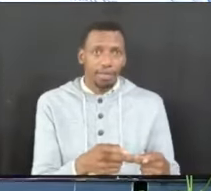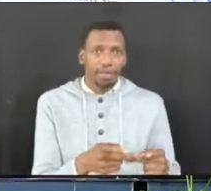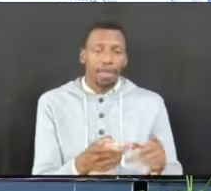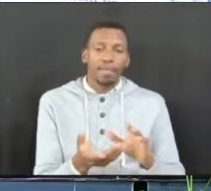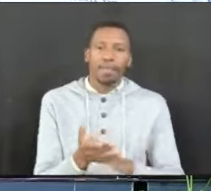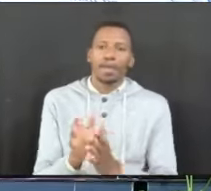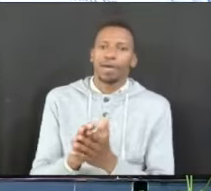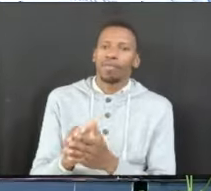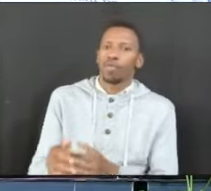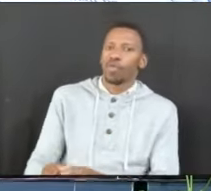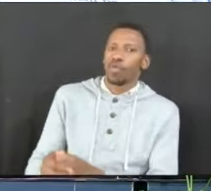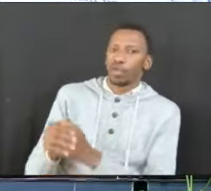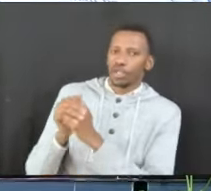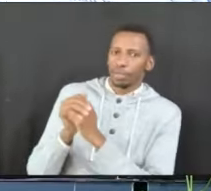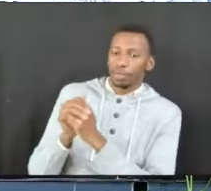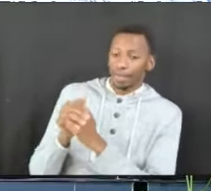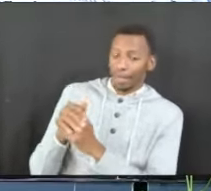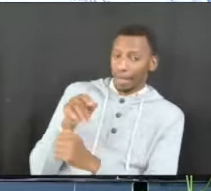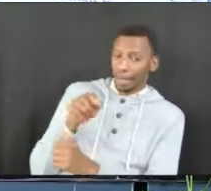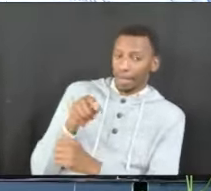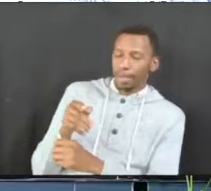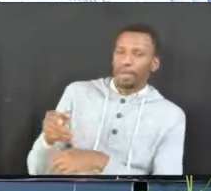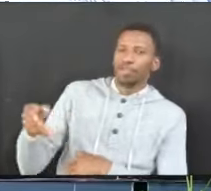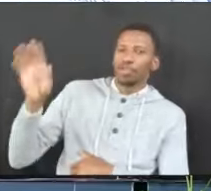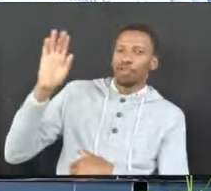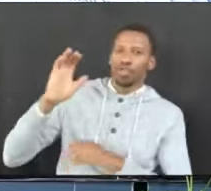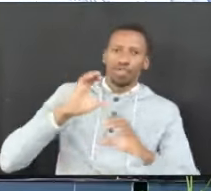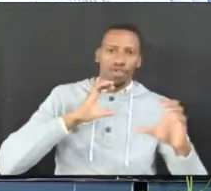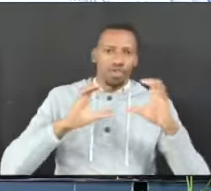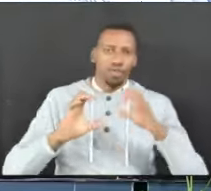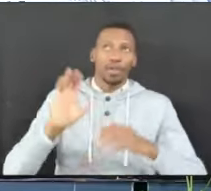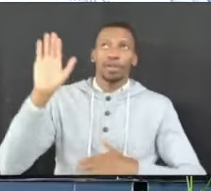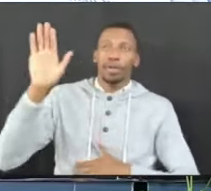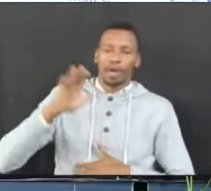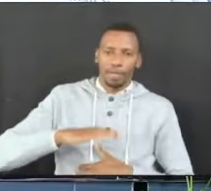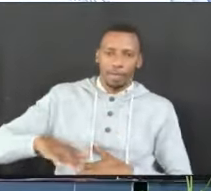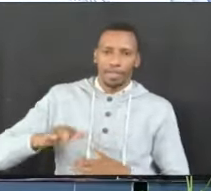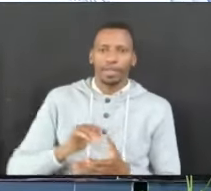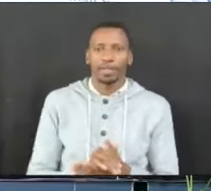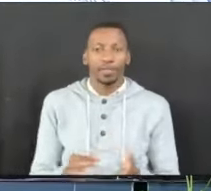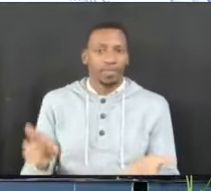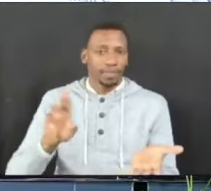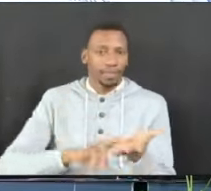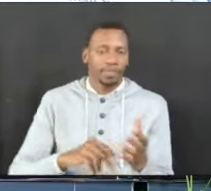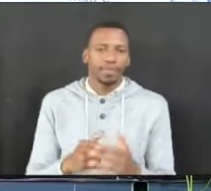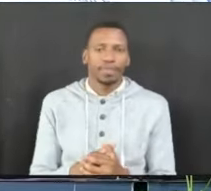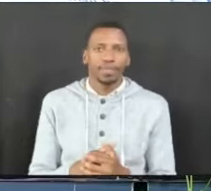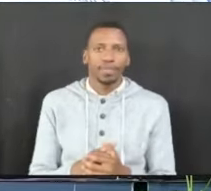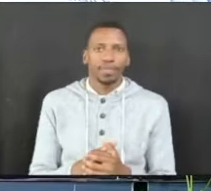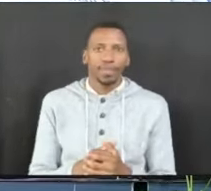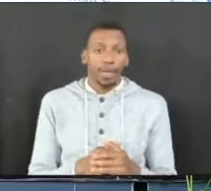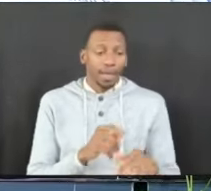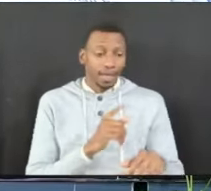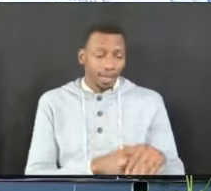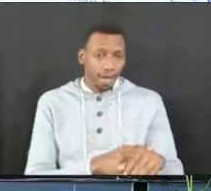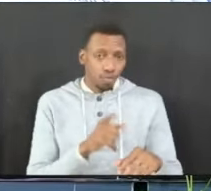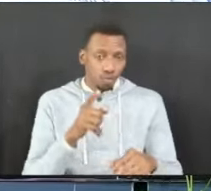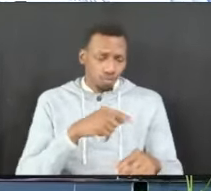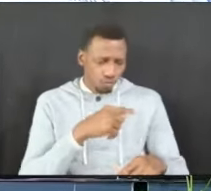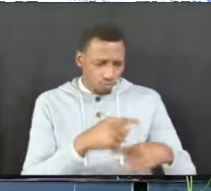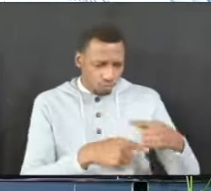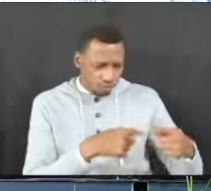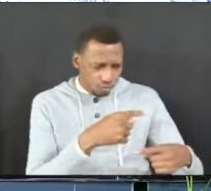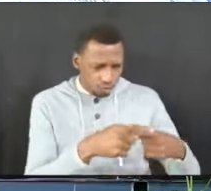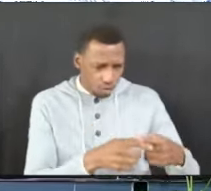worshipped that God communicates his presence. I want to repeat that. It is in the process